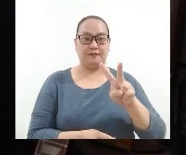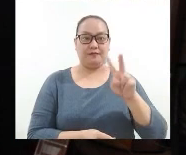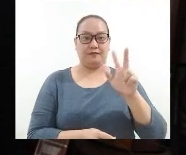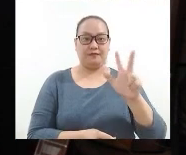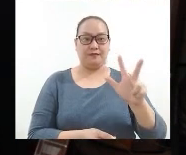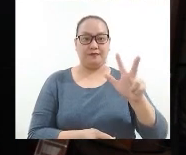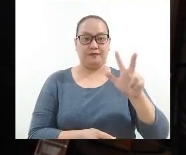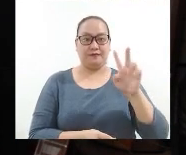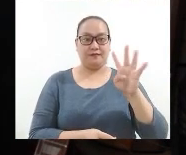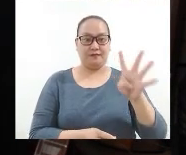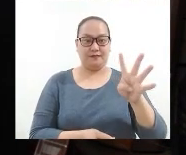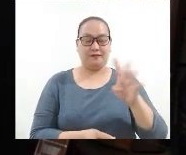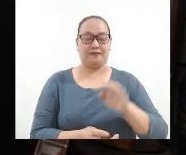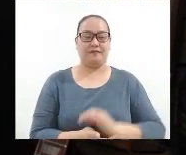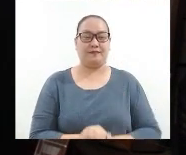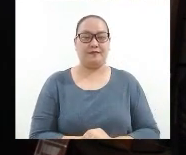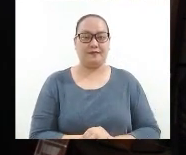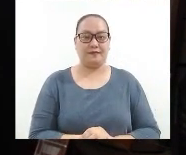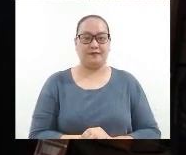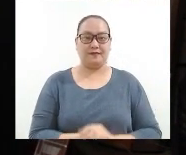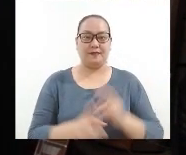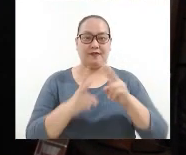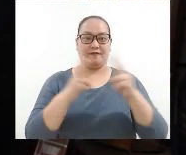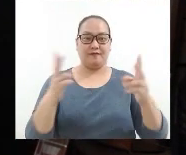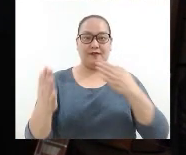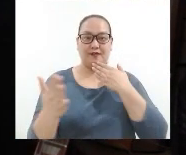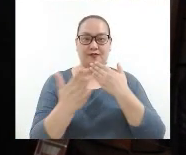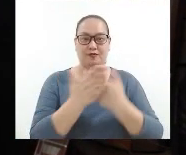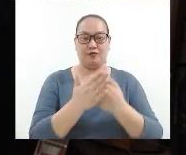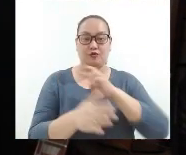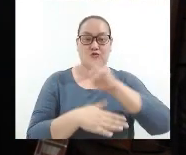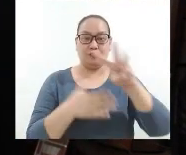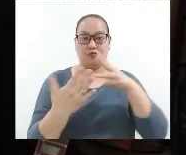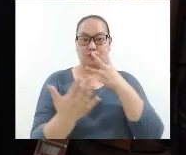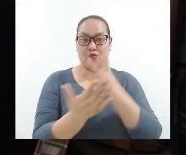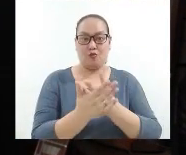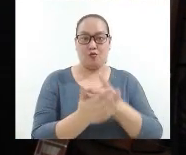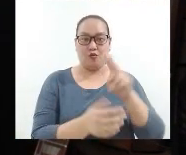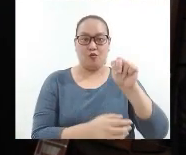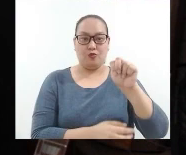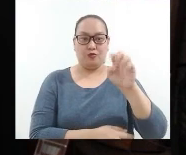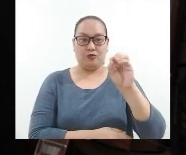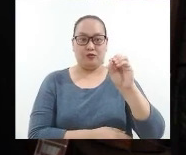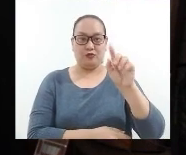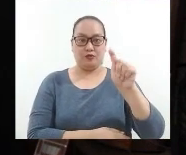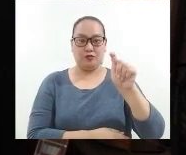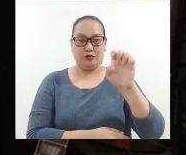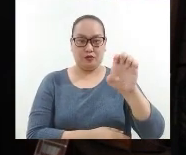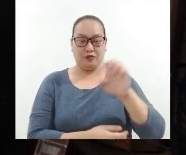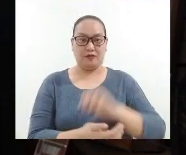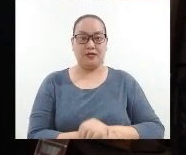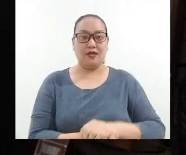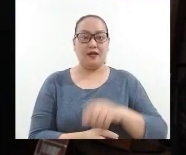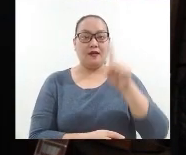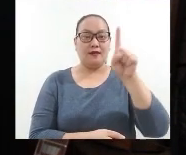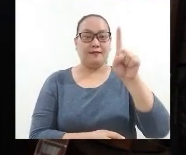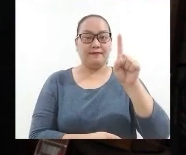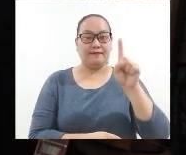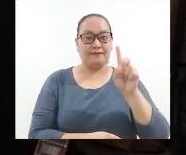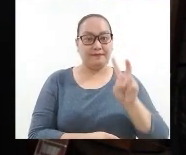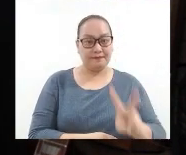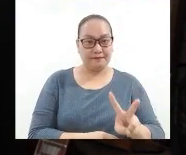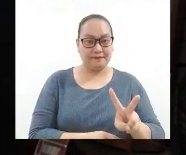One, two, three, four. Very good. That's whole note. The second note receives two counts. Let's play the half